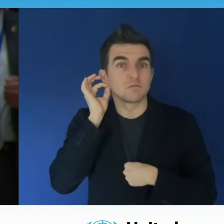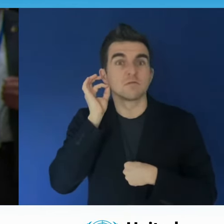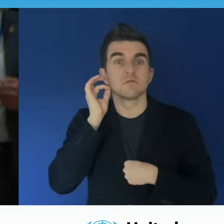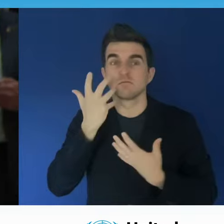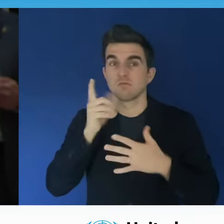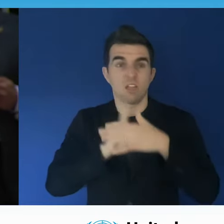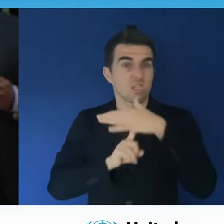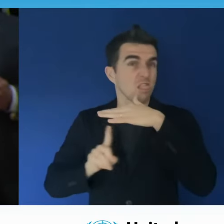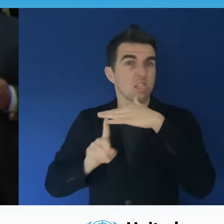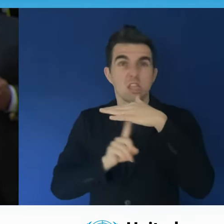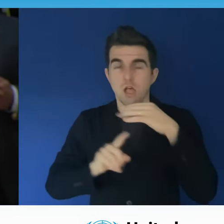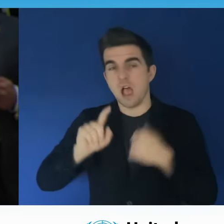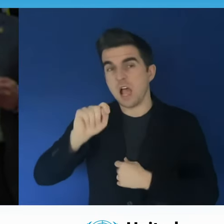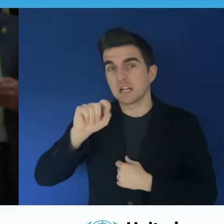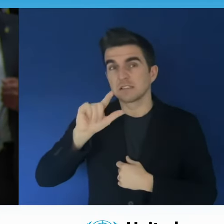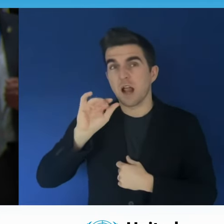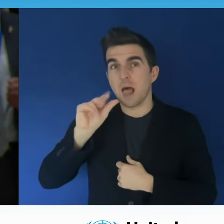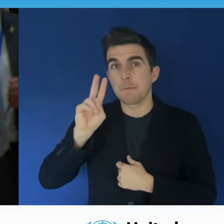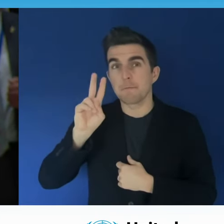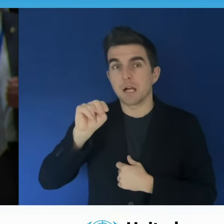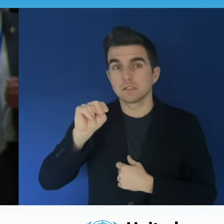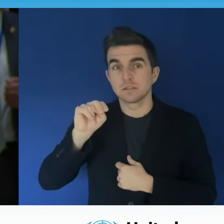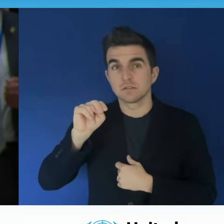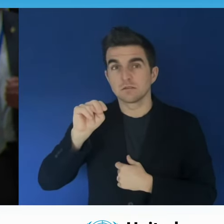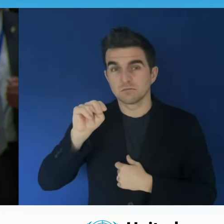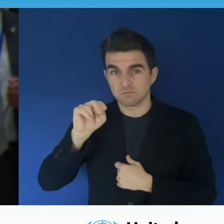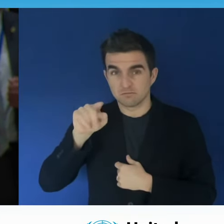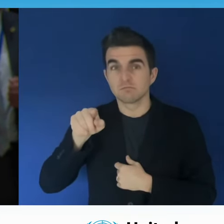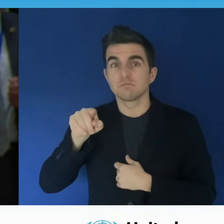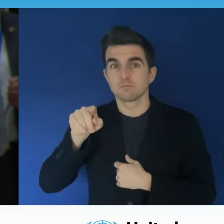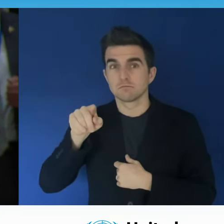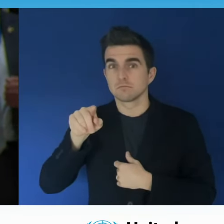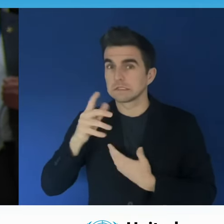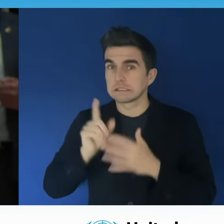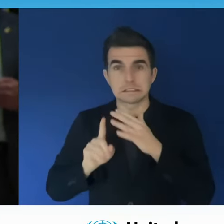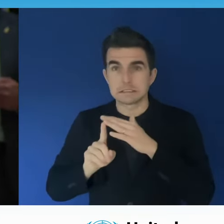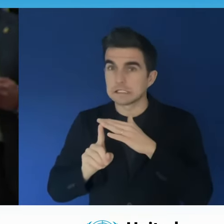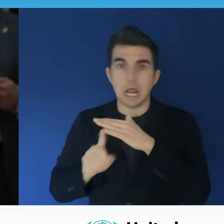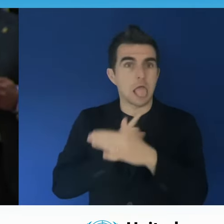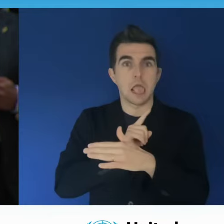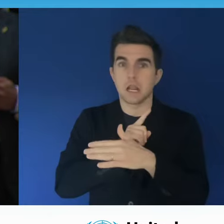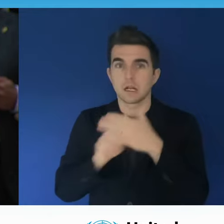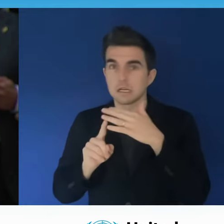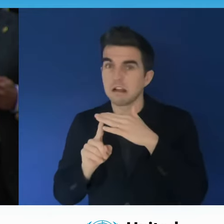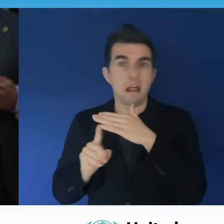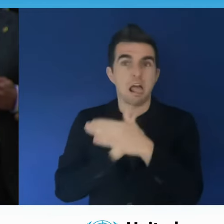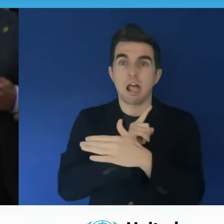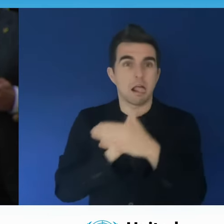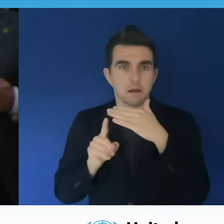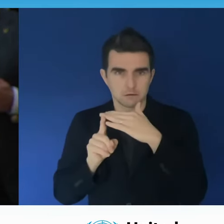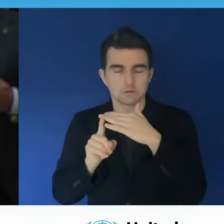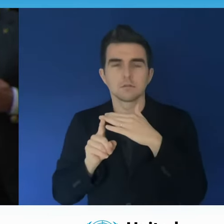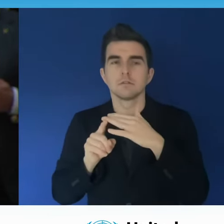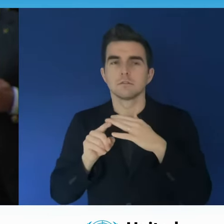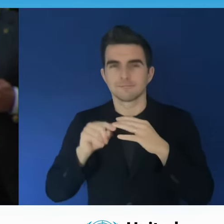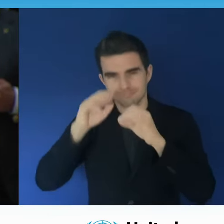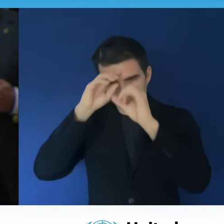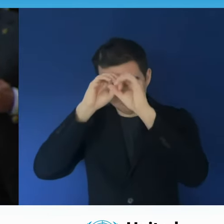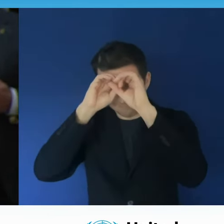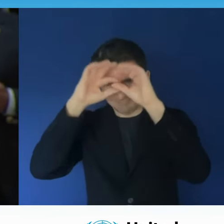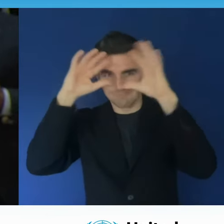years old when the Taliban first took over Afghanistan in 1996. They closed her school